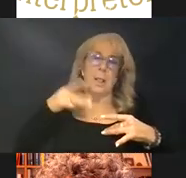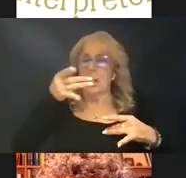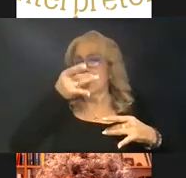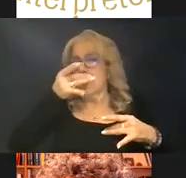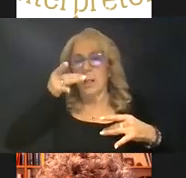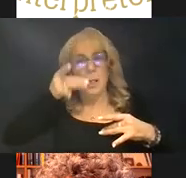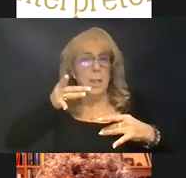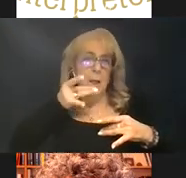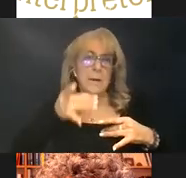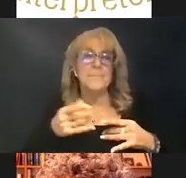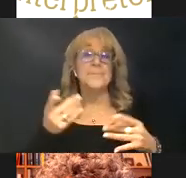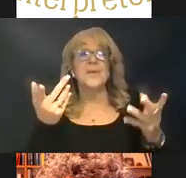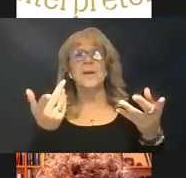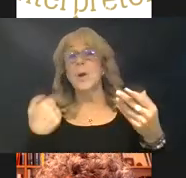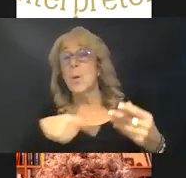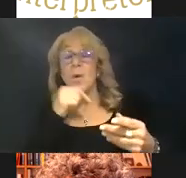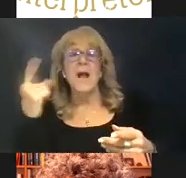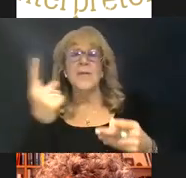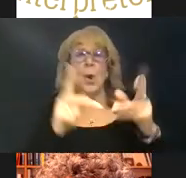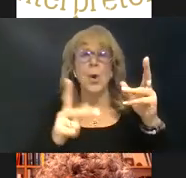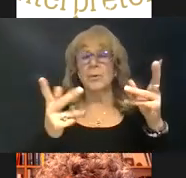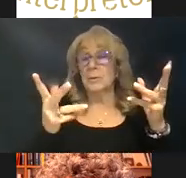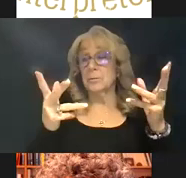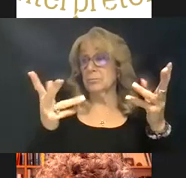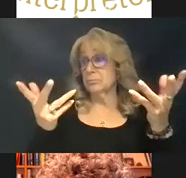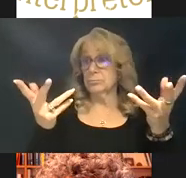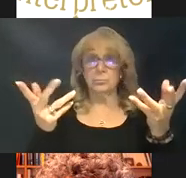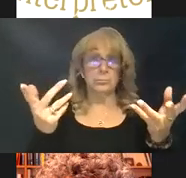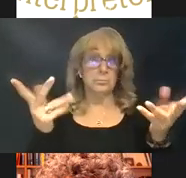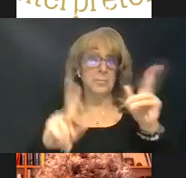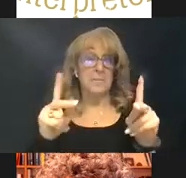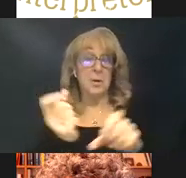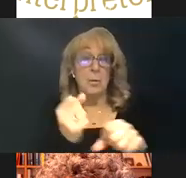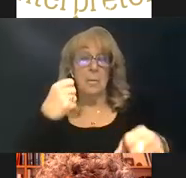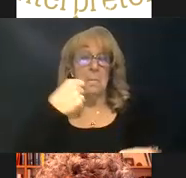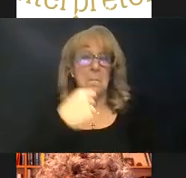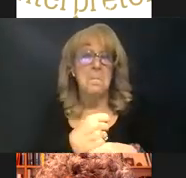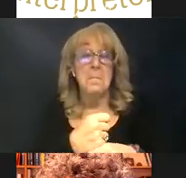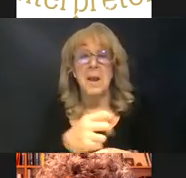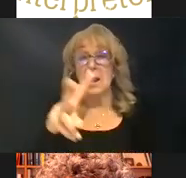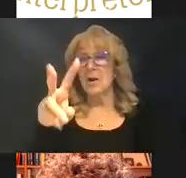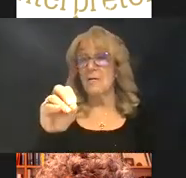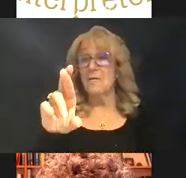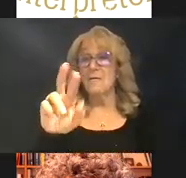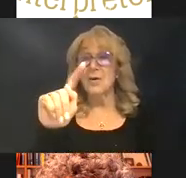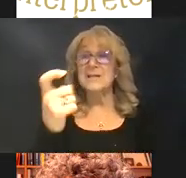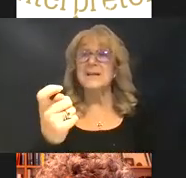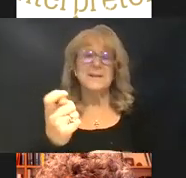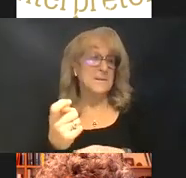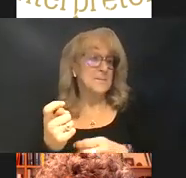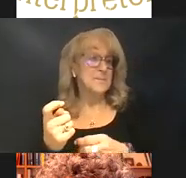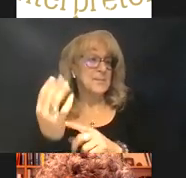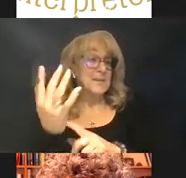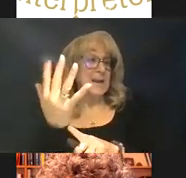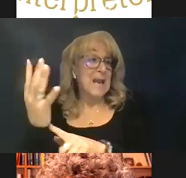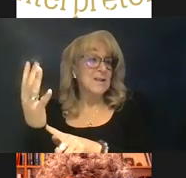Finally, we are not the only ones who can make vortex rings and use them to do things like blow candles. Dolphins, which are very smart